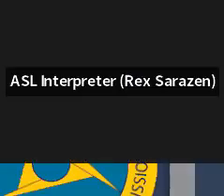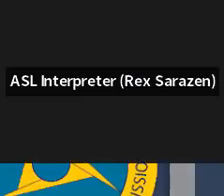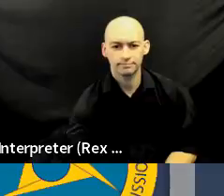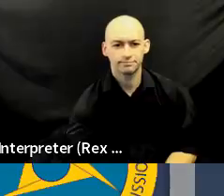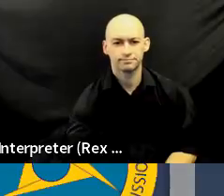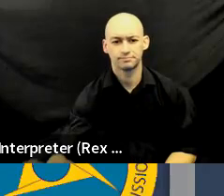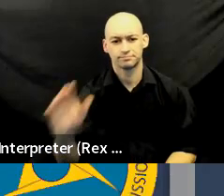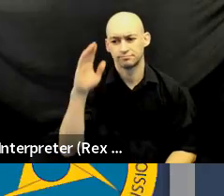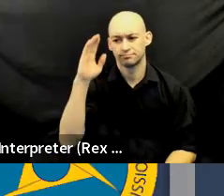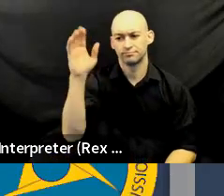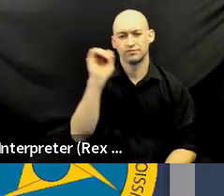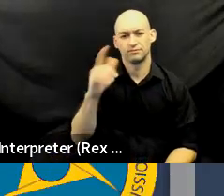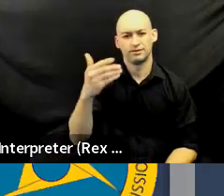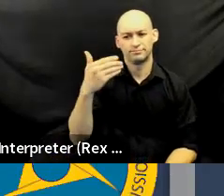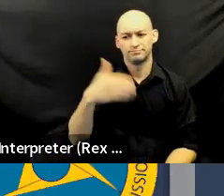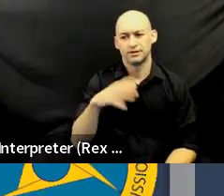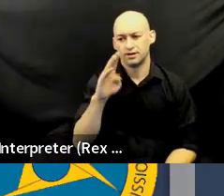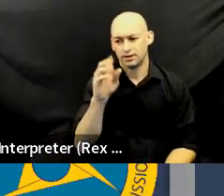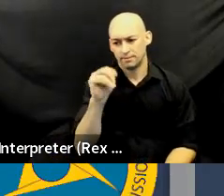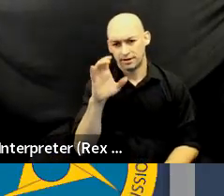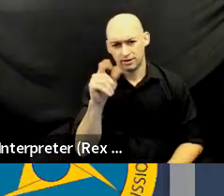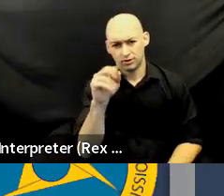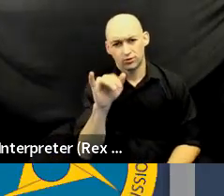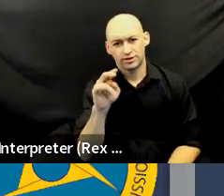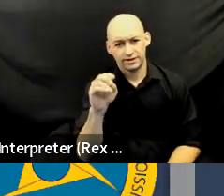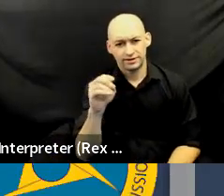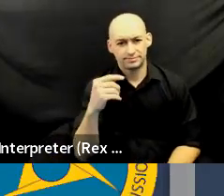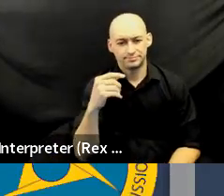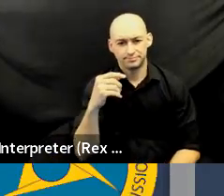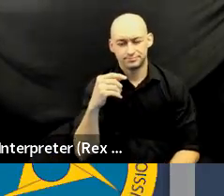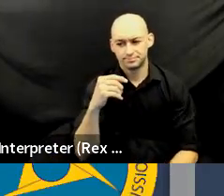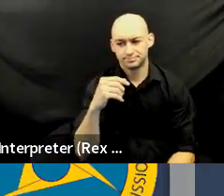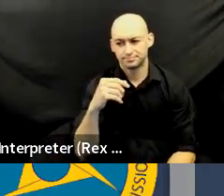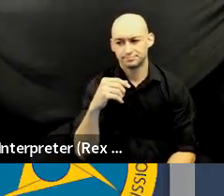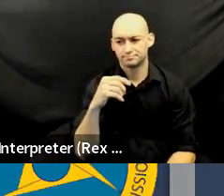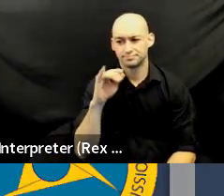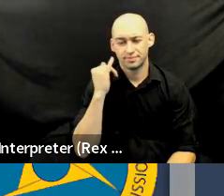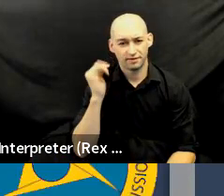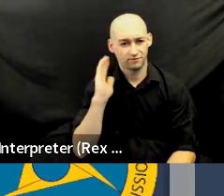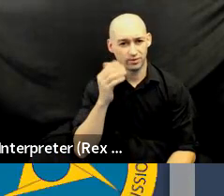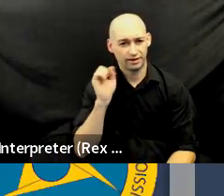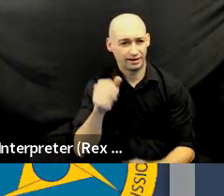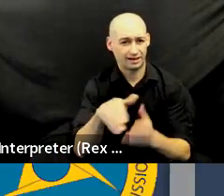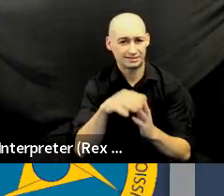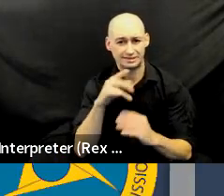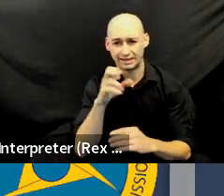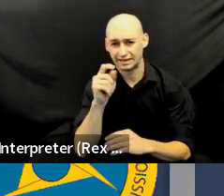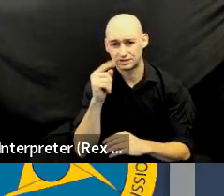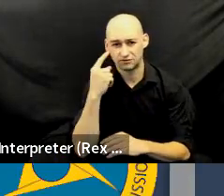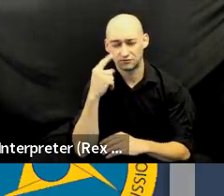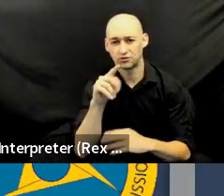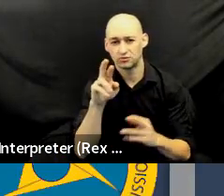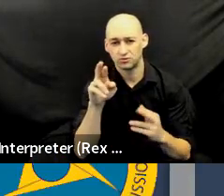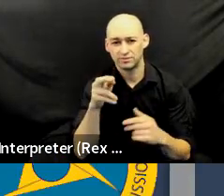suspects, Vince, the quitter, and Alyssa, but this afternoon you have me, so. If I we, guess I'm if we could Kaiser. ask our guests in the room